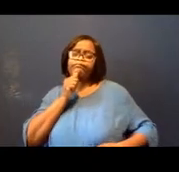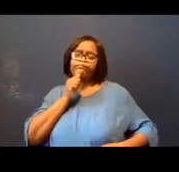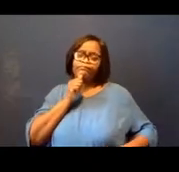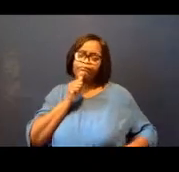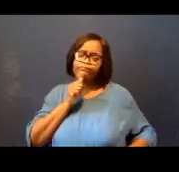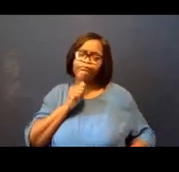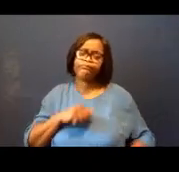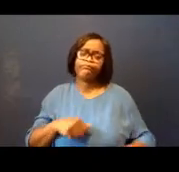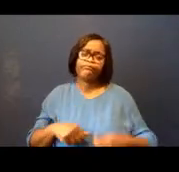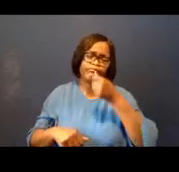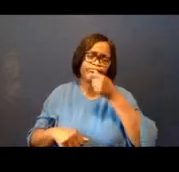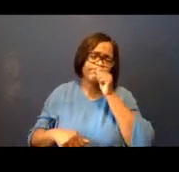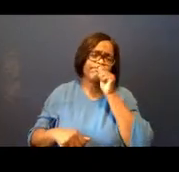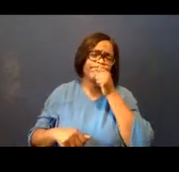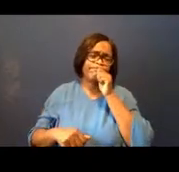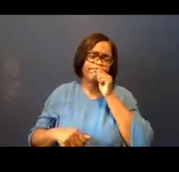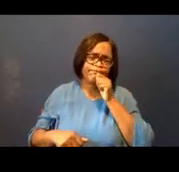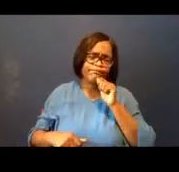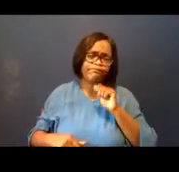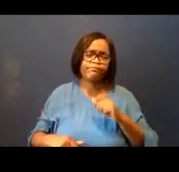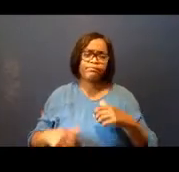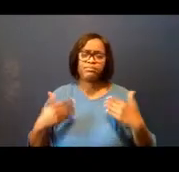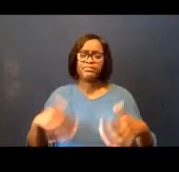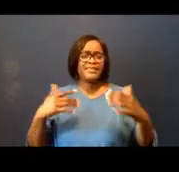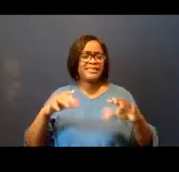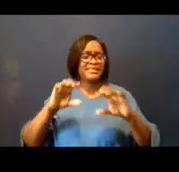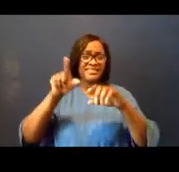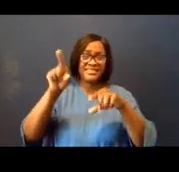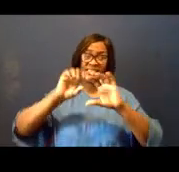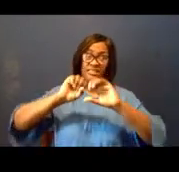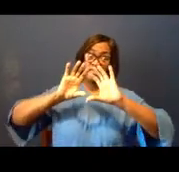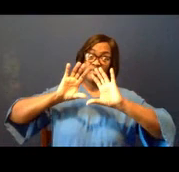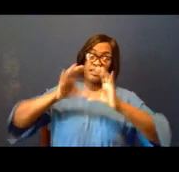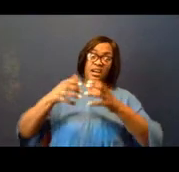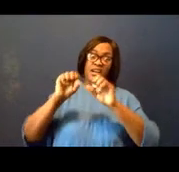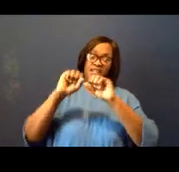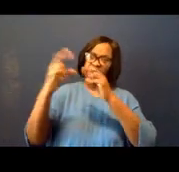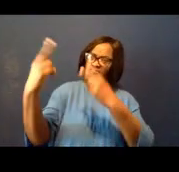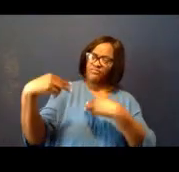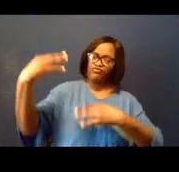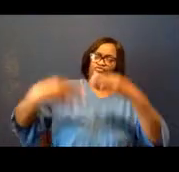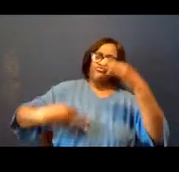speak on that even further.